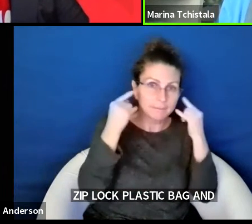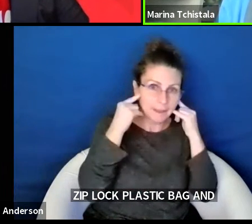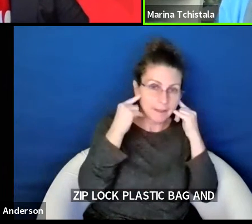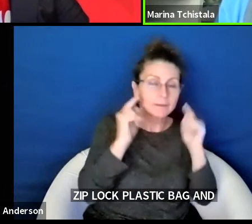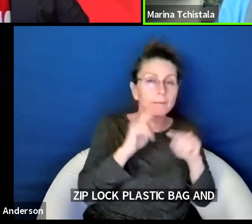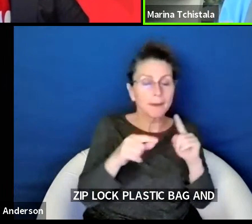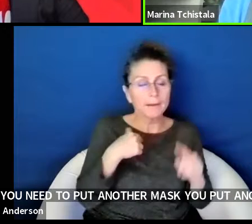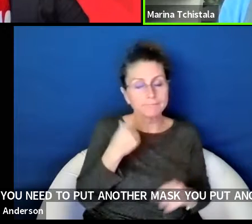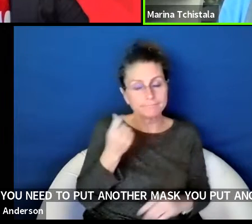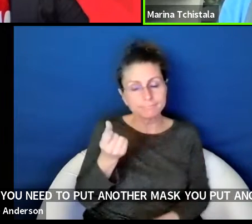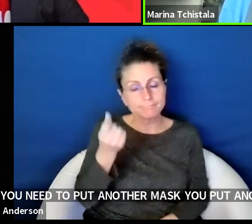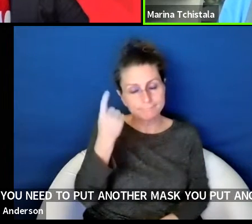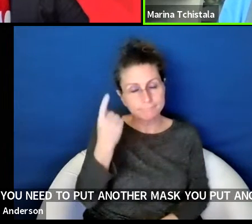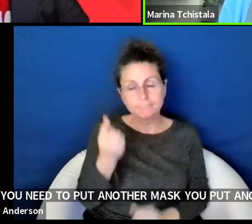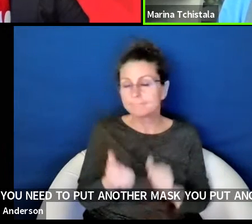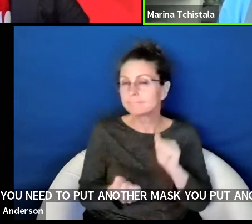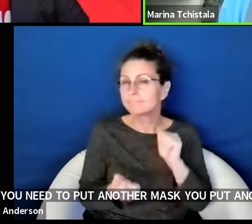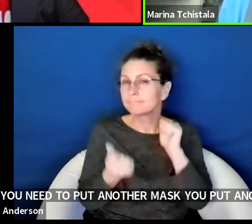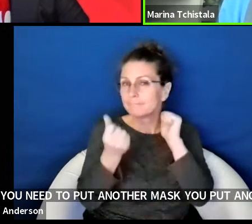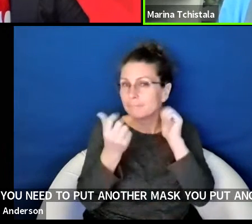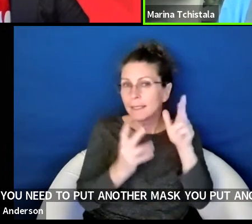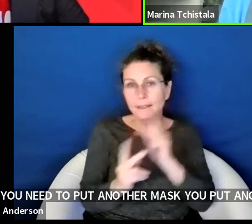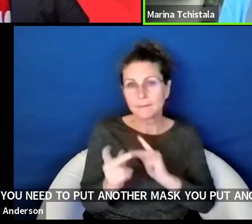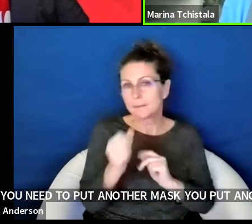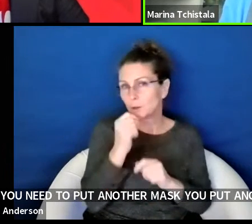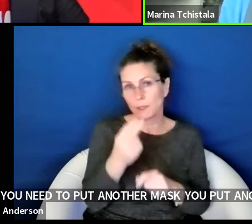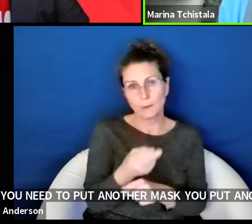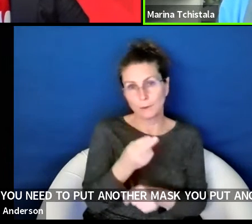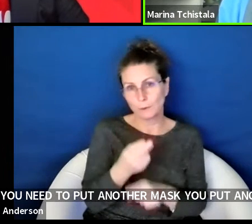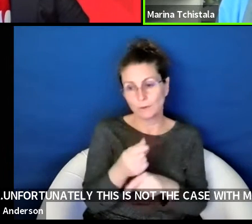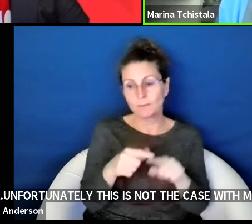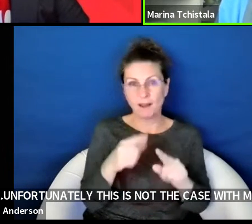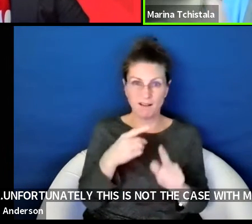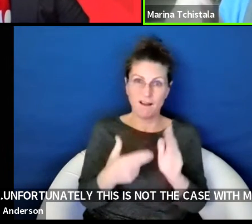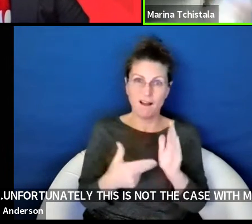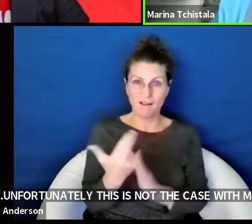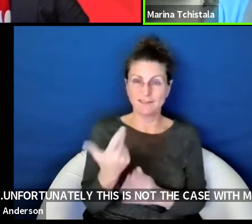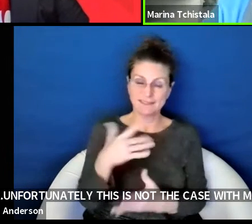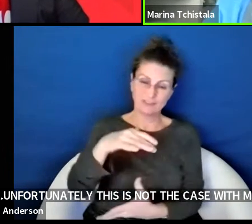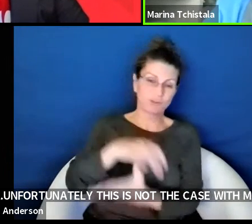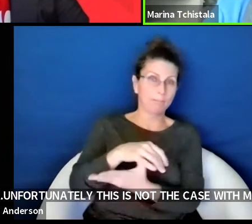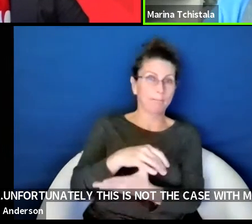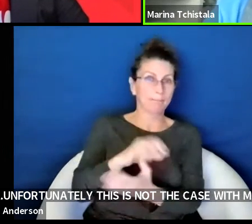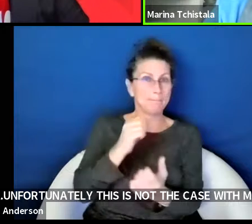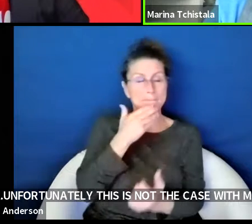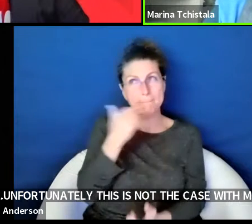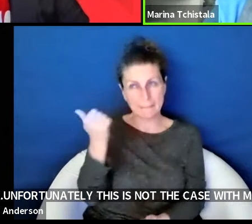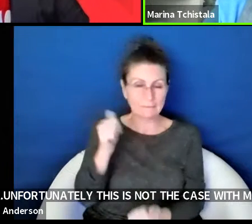know. So, but that's the ideal way. And if you can, you should wash it right away in the laundry.